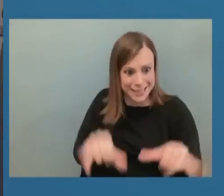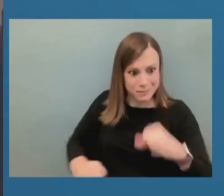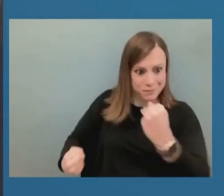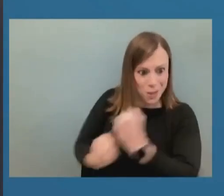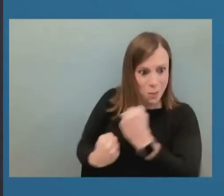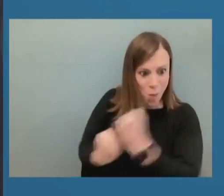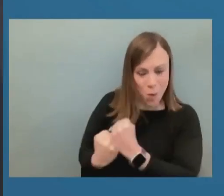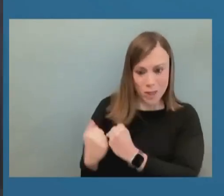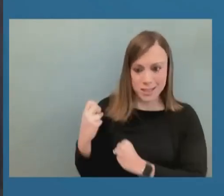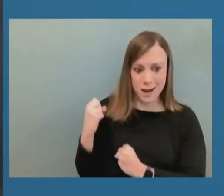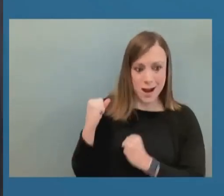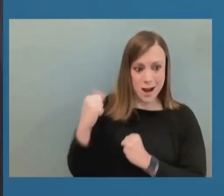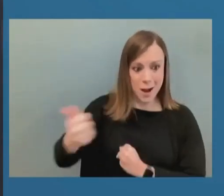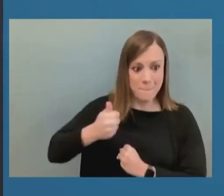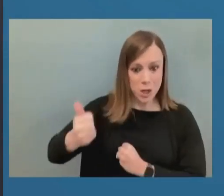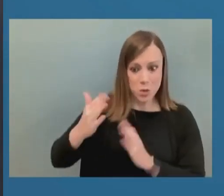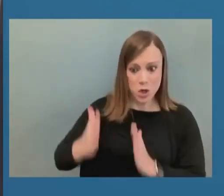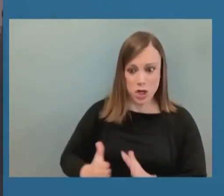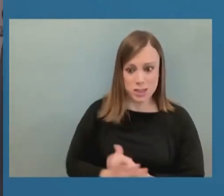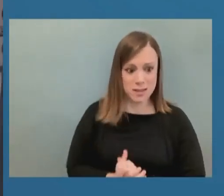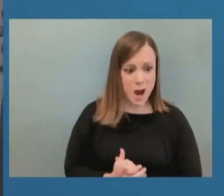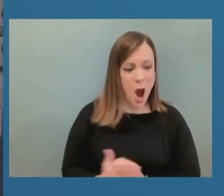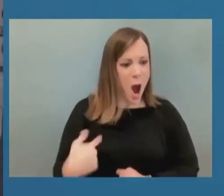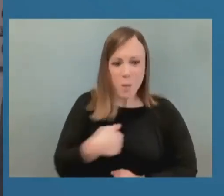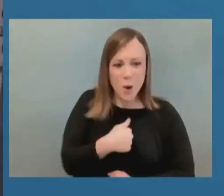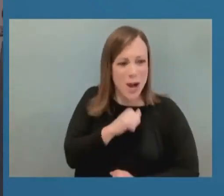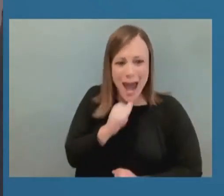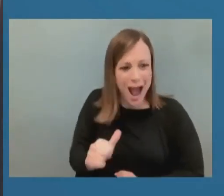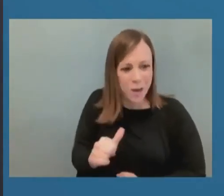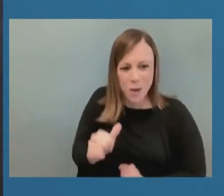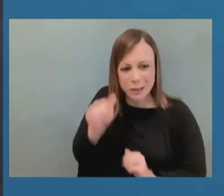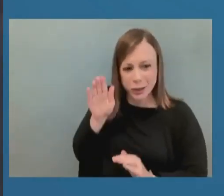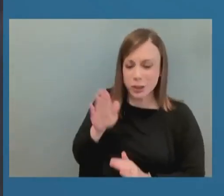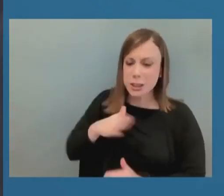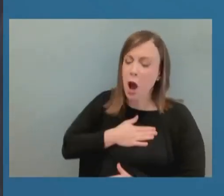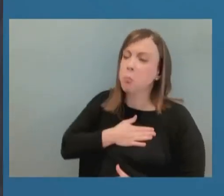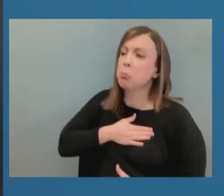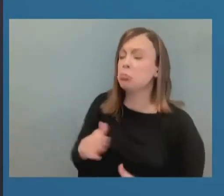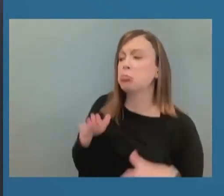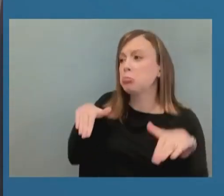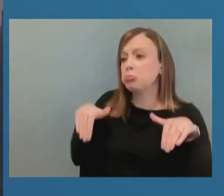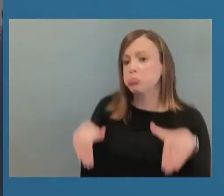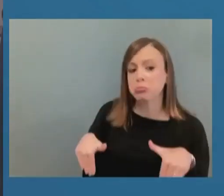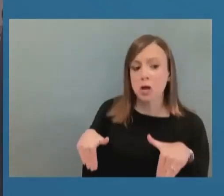another state, right? I mean, that just doesn't happen. I mean, I personally